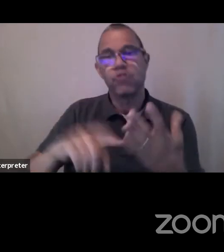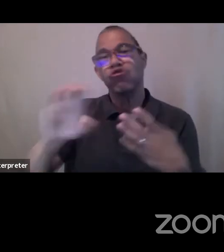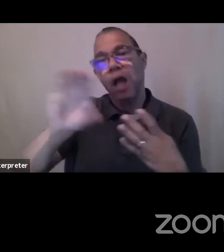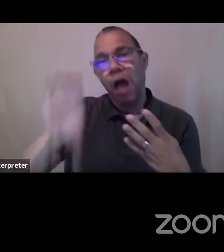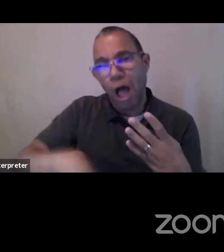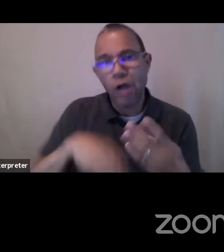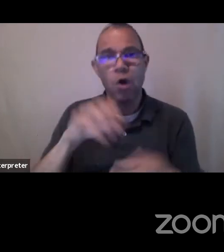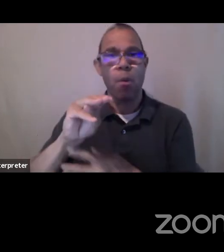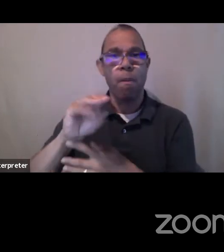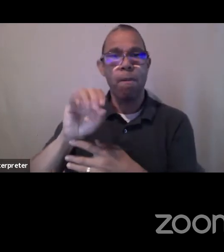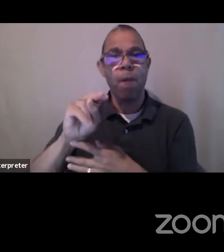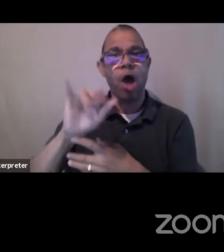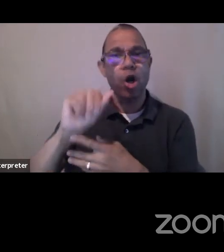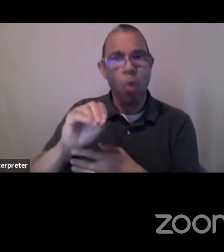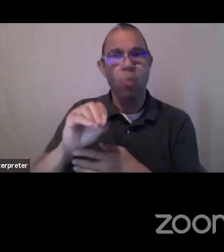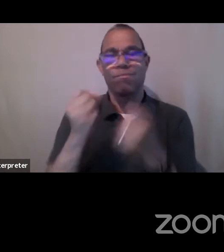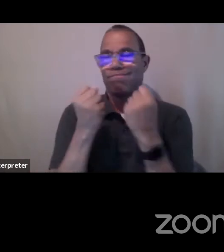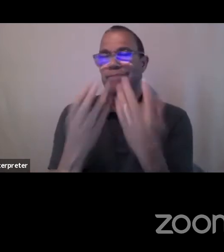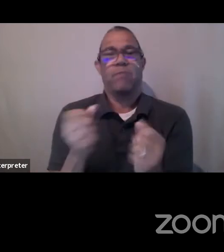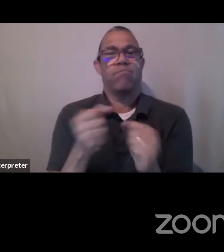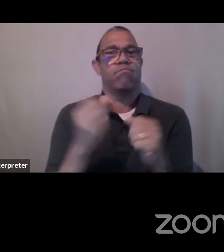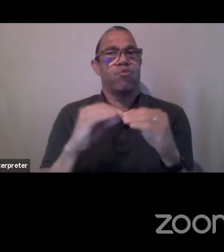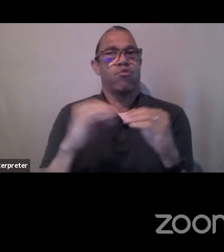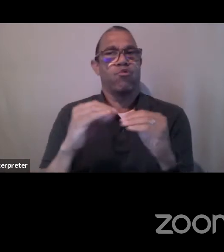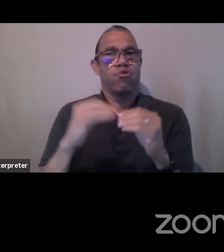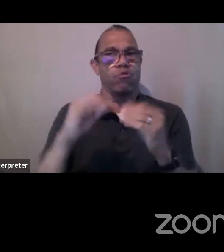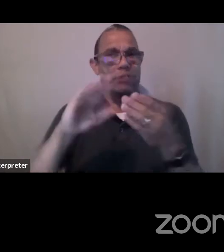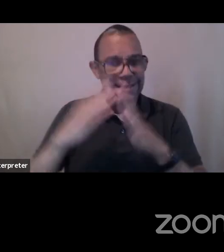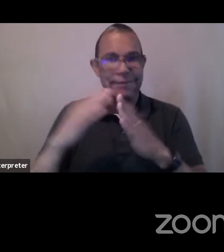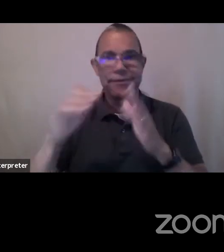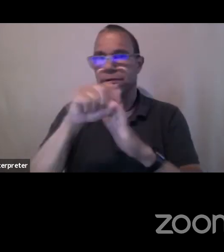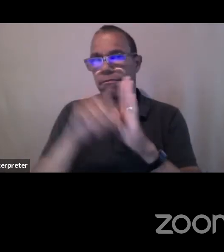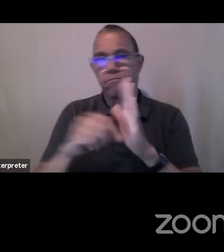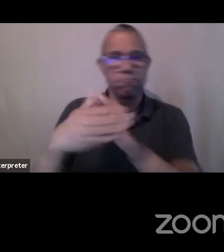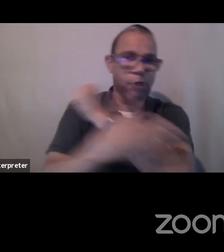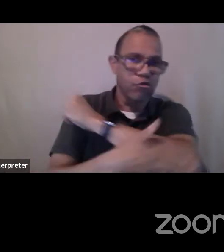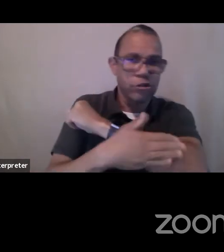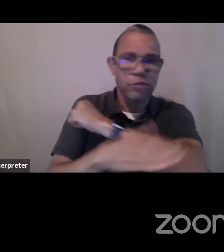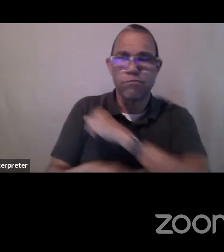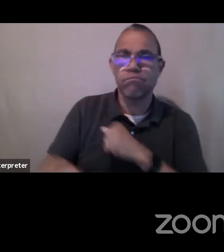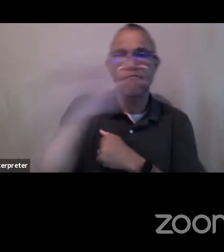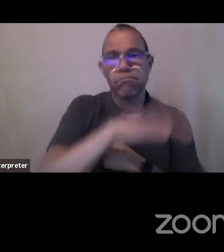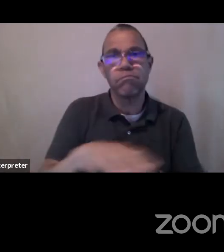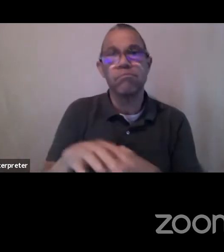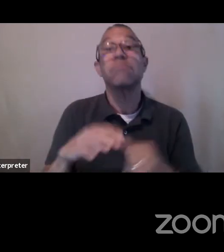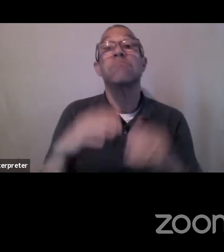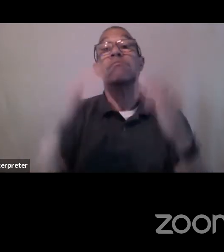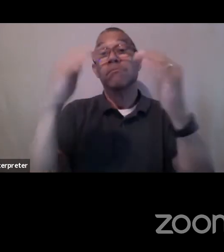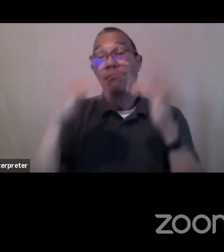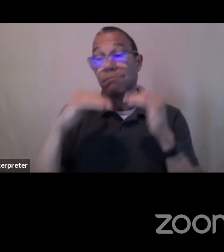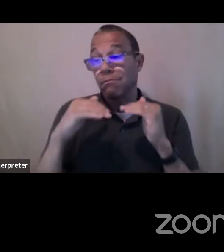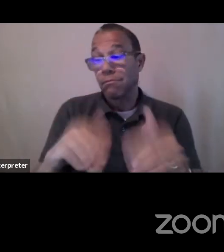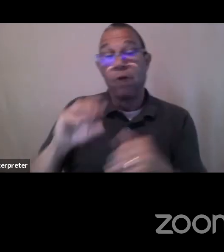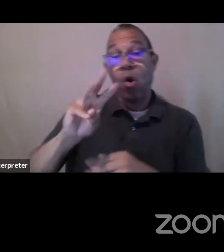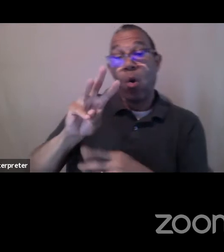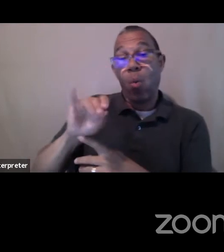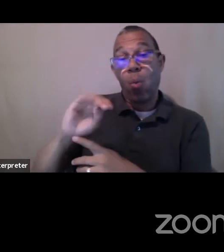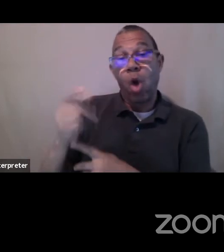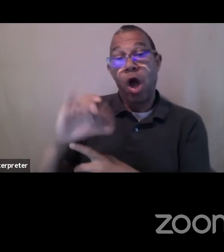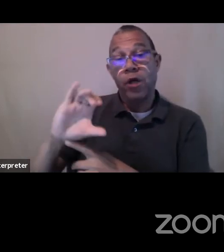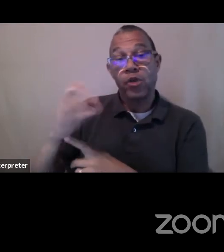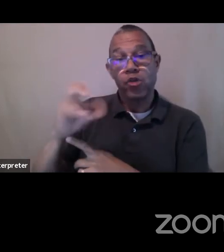Monaco, and many others. Wang Chang is the founder and artistic director of Beijing-based performance group, Teatro Terev